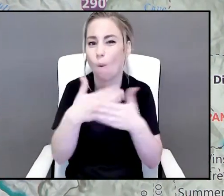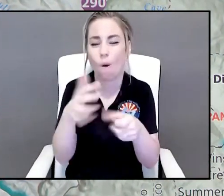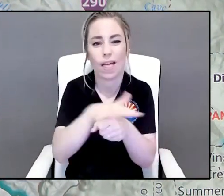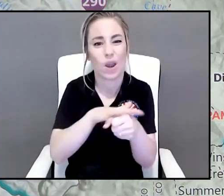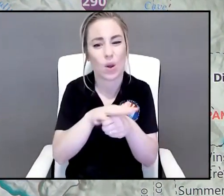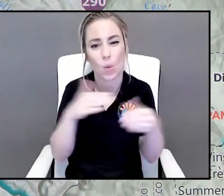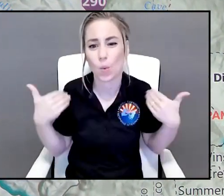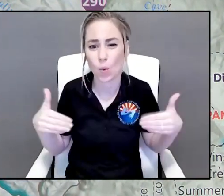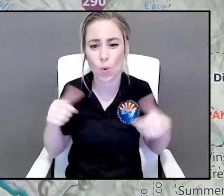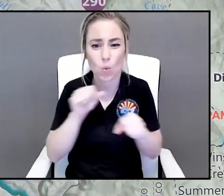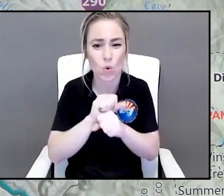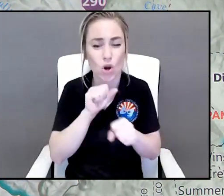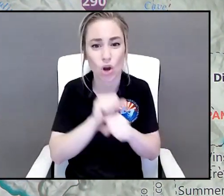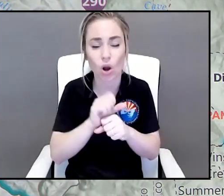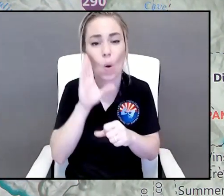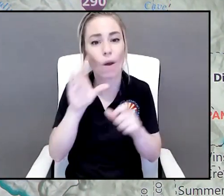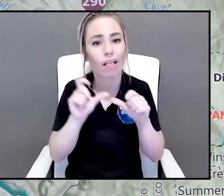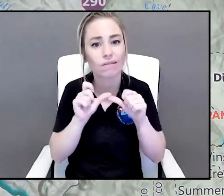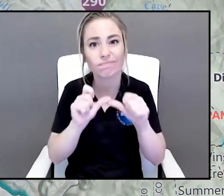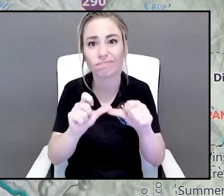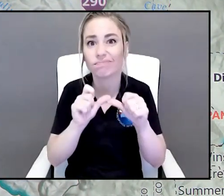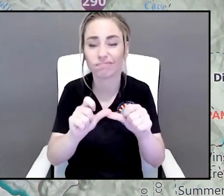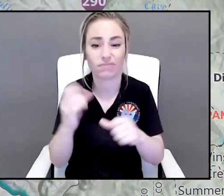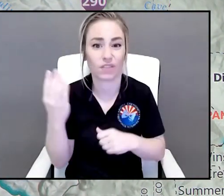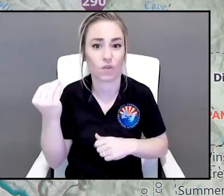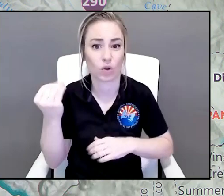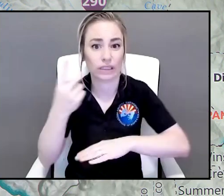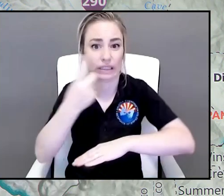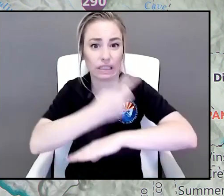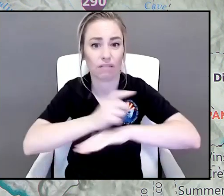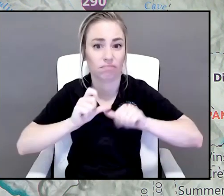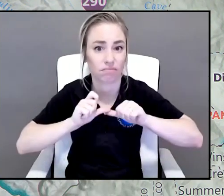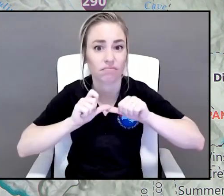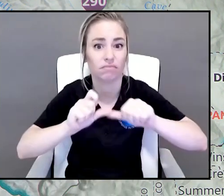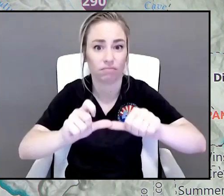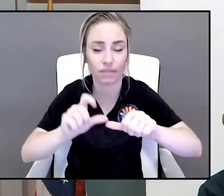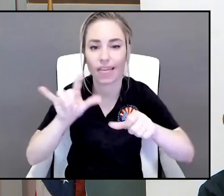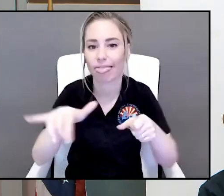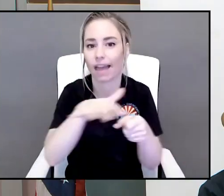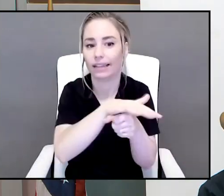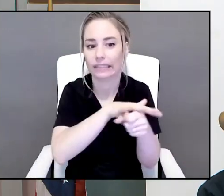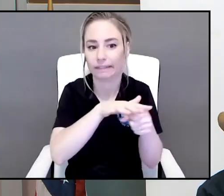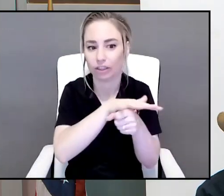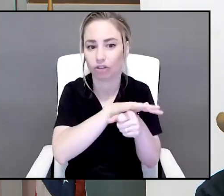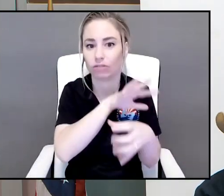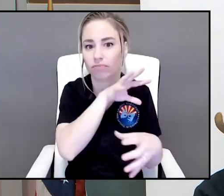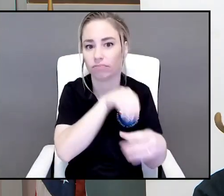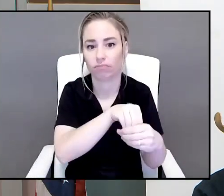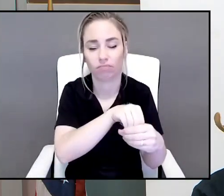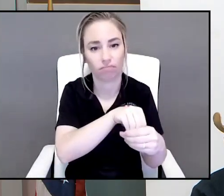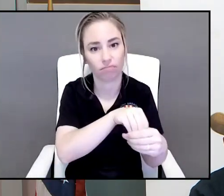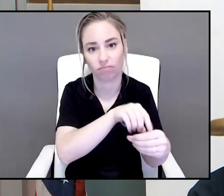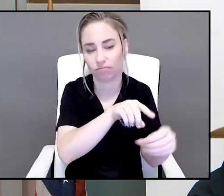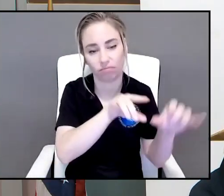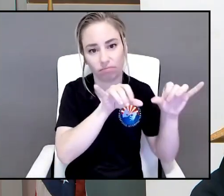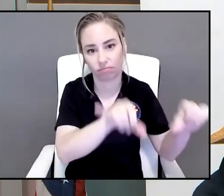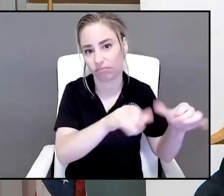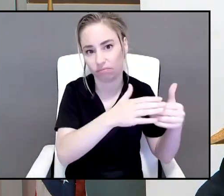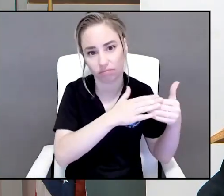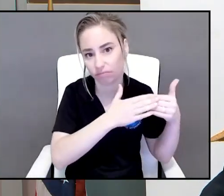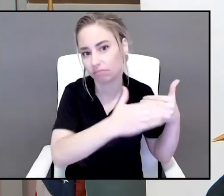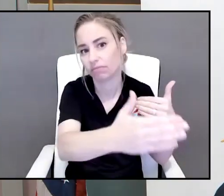it'll persist for the next probably 14 days. We'll have that division plugged in there the duration that we're